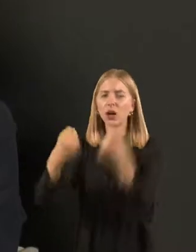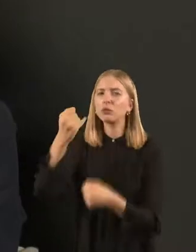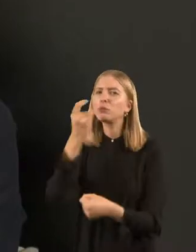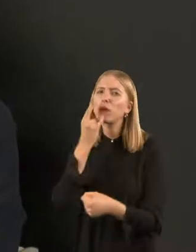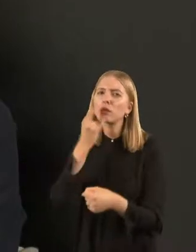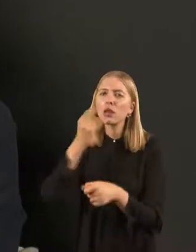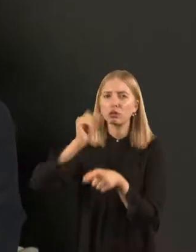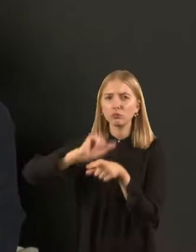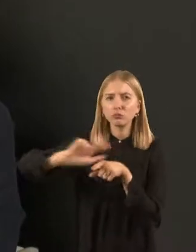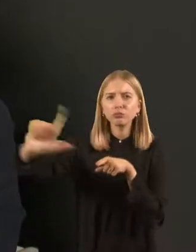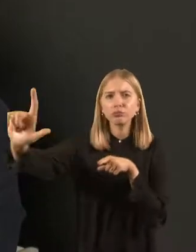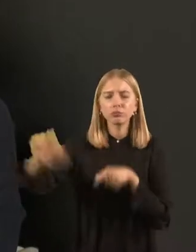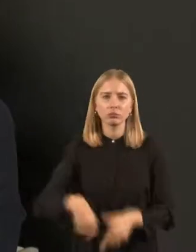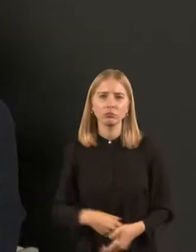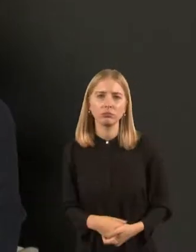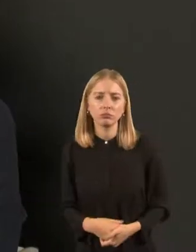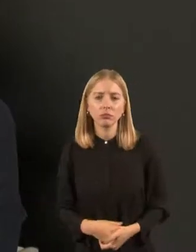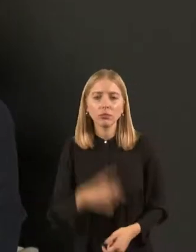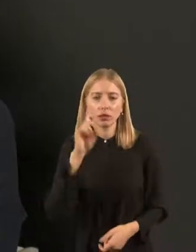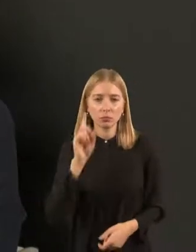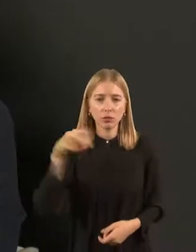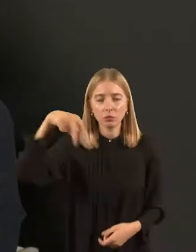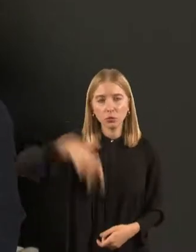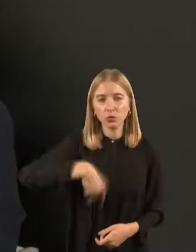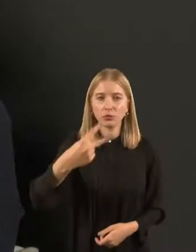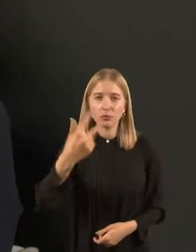there is no infrastructure for charging them.